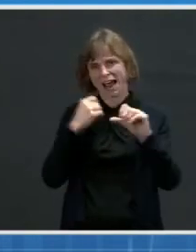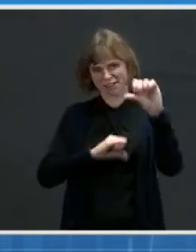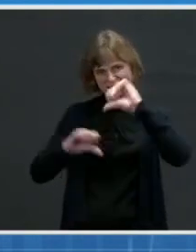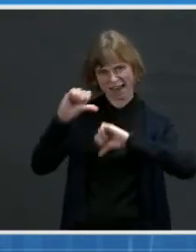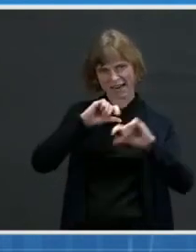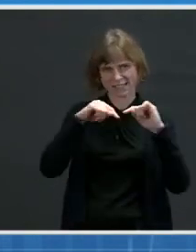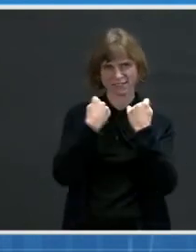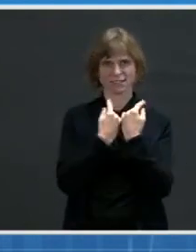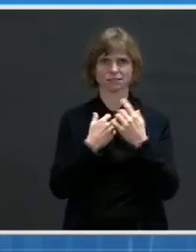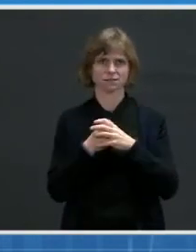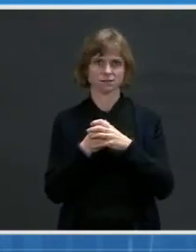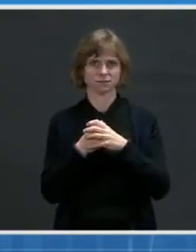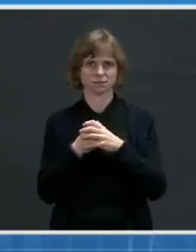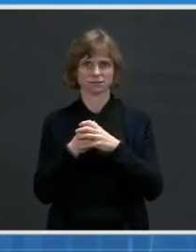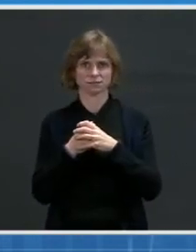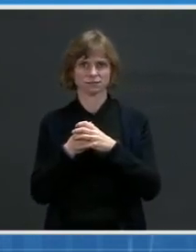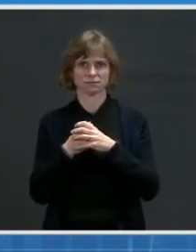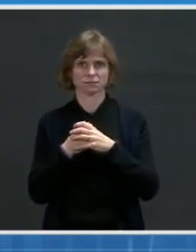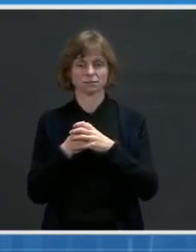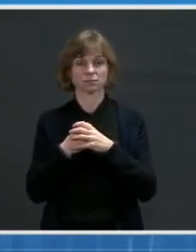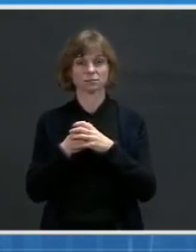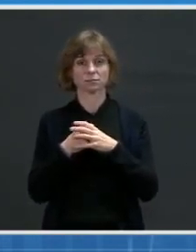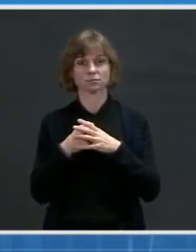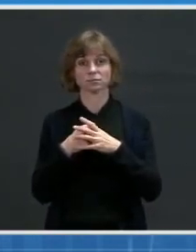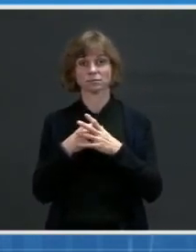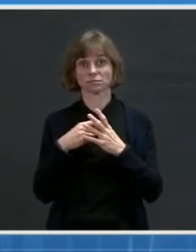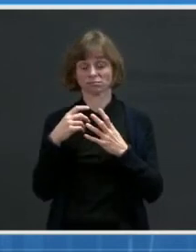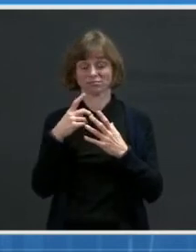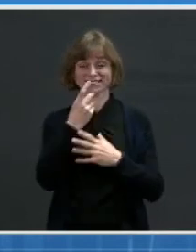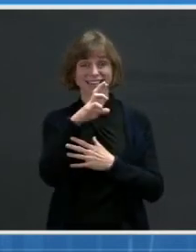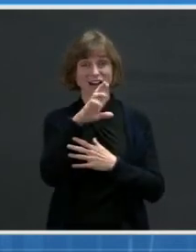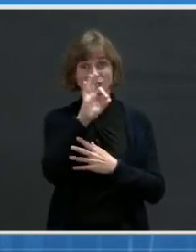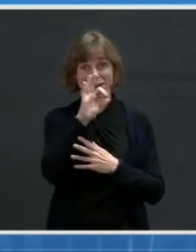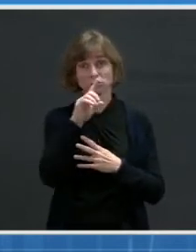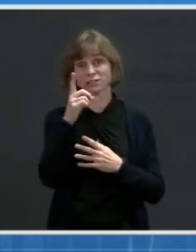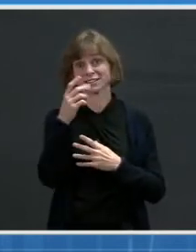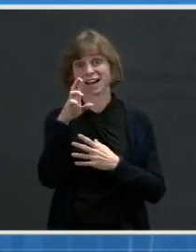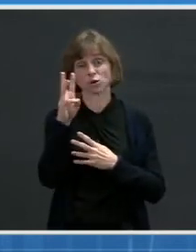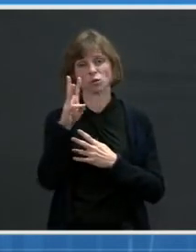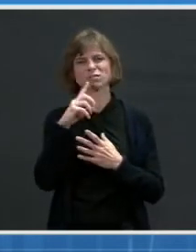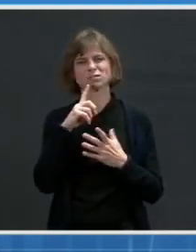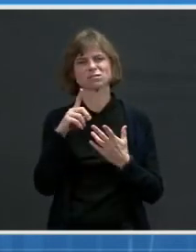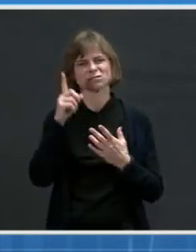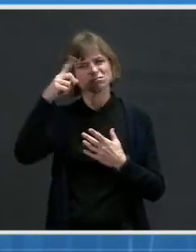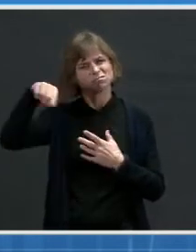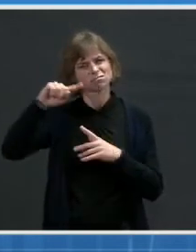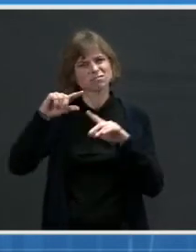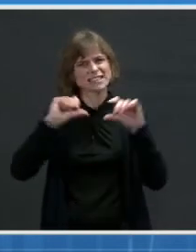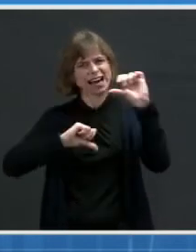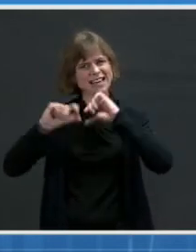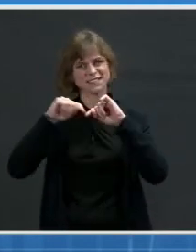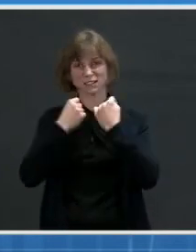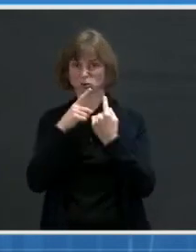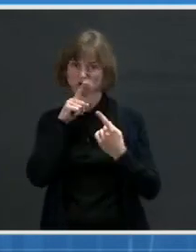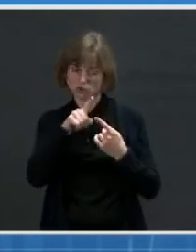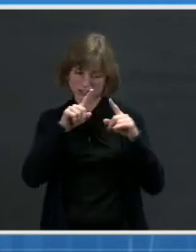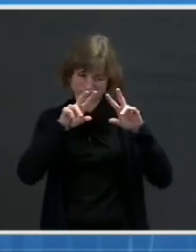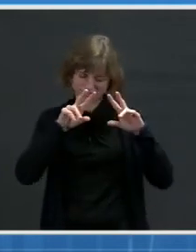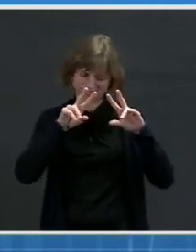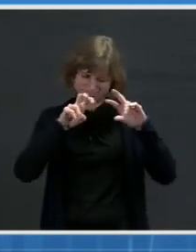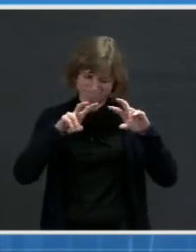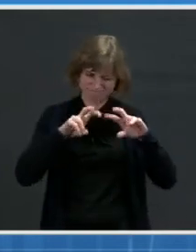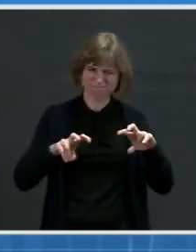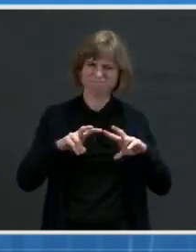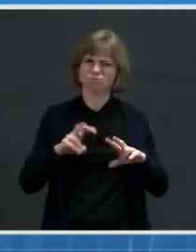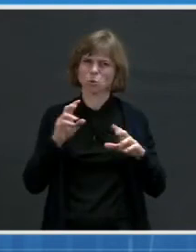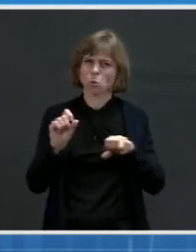Dr. Fauci and Dr. Walensky, very much working together on those sets of recommendations. And I think